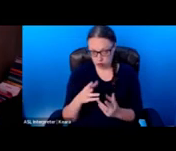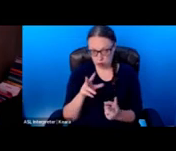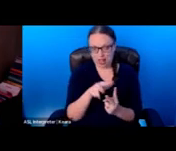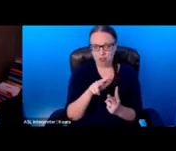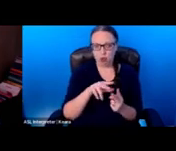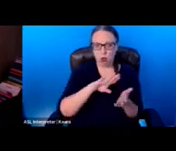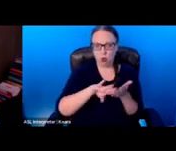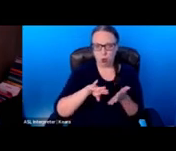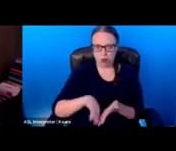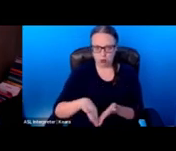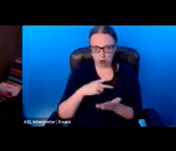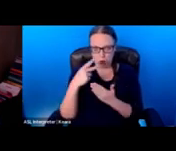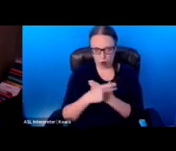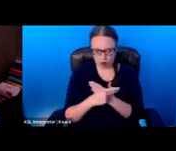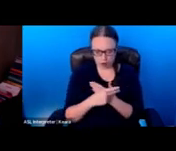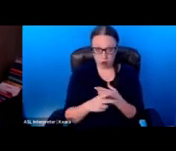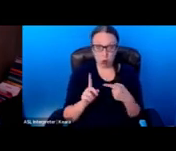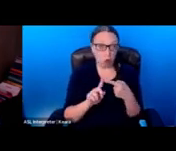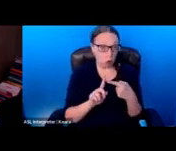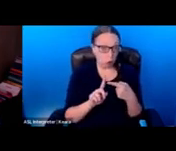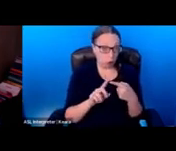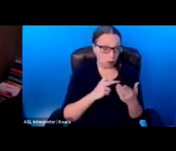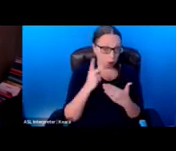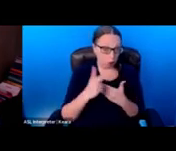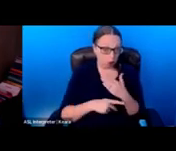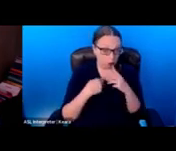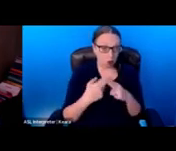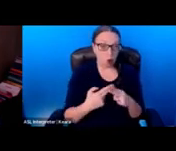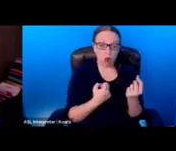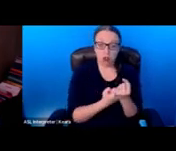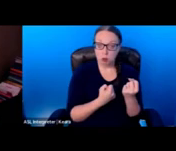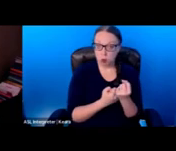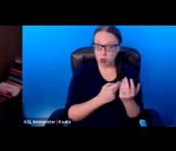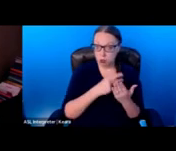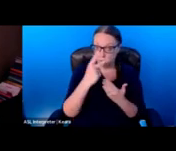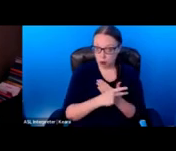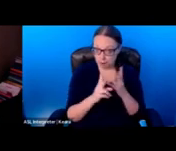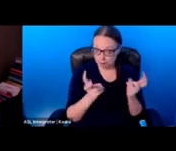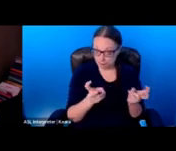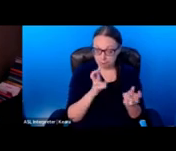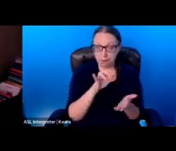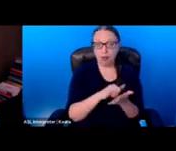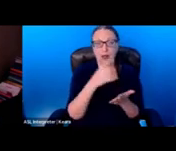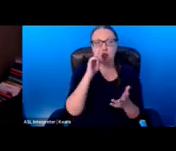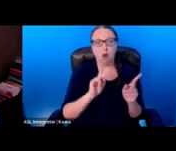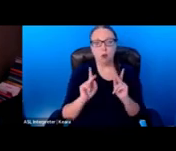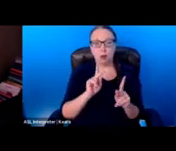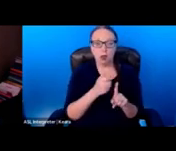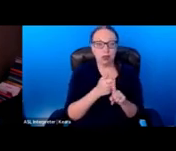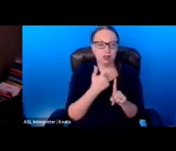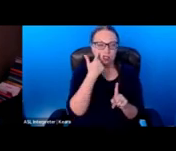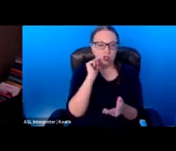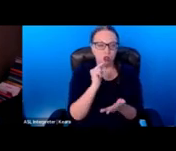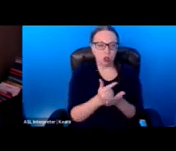programs. And one waiver program is called the Supports Program, and that's sort of for people that are just coming out of high